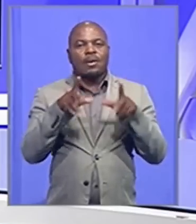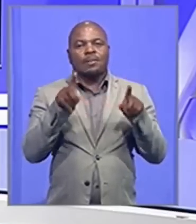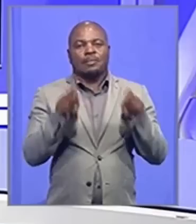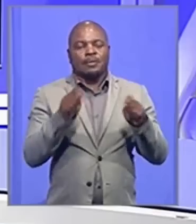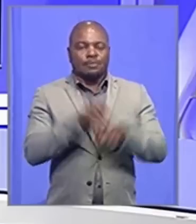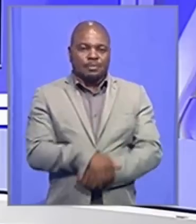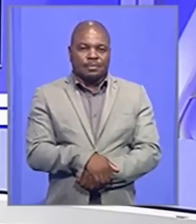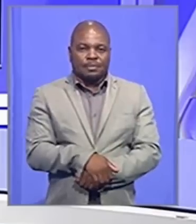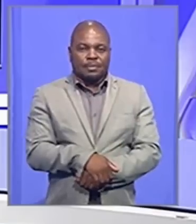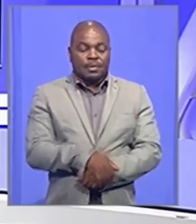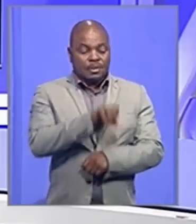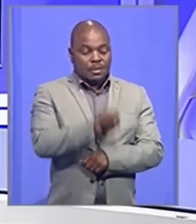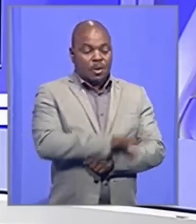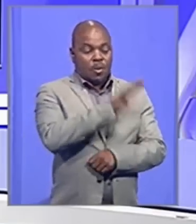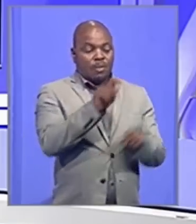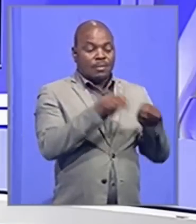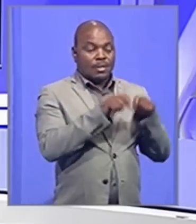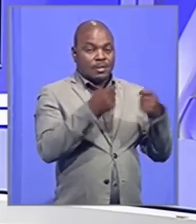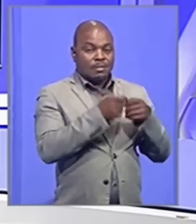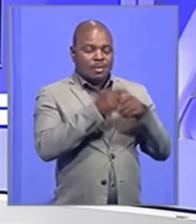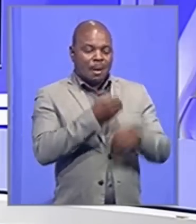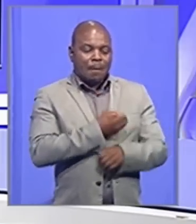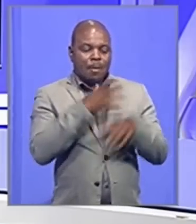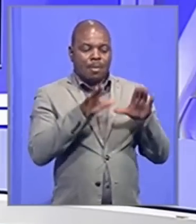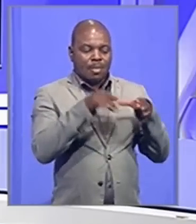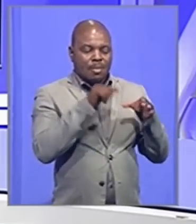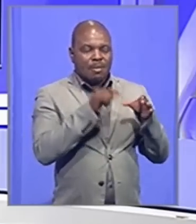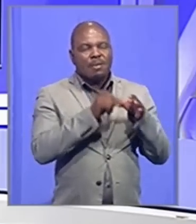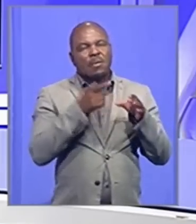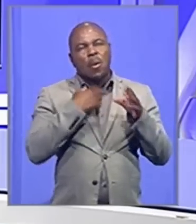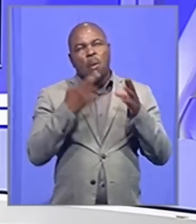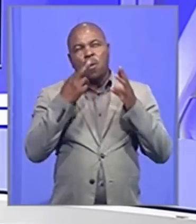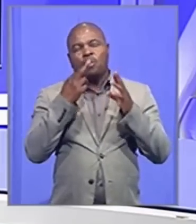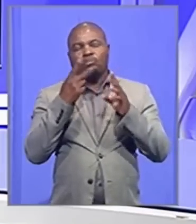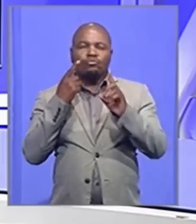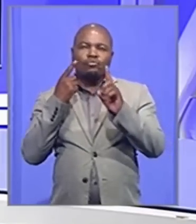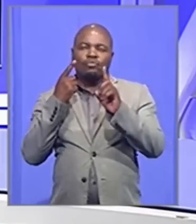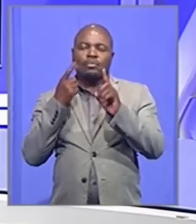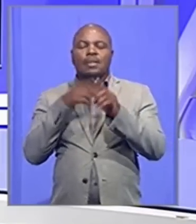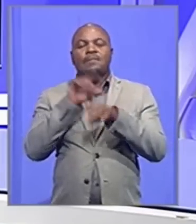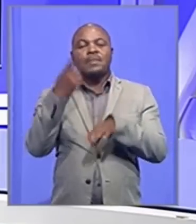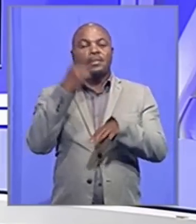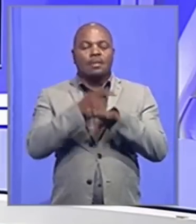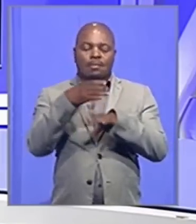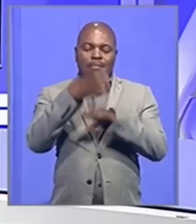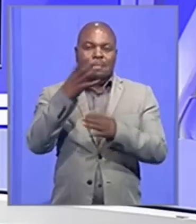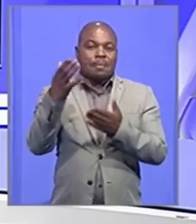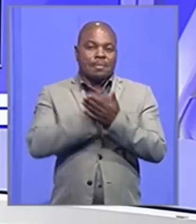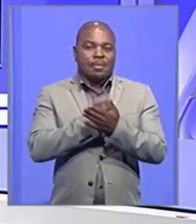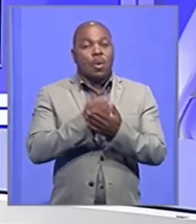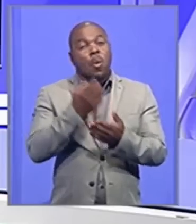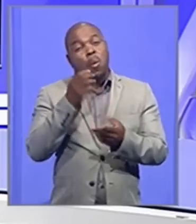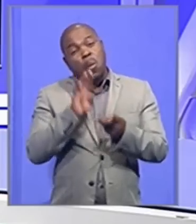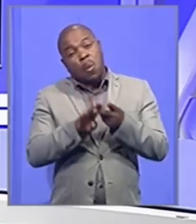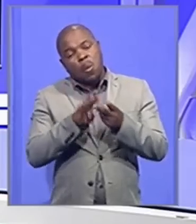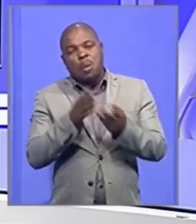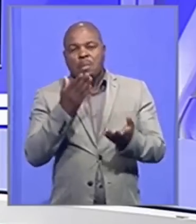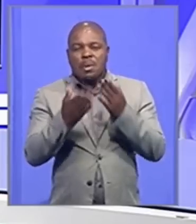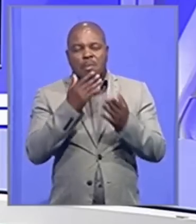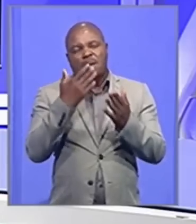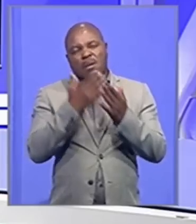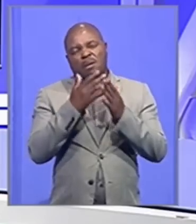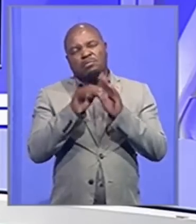Town mme setlhopha sa Africa Borwa the Proteas ba solofetse go fenya tournament eno le kgetlo lwa ntlha kgotsa ba konosetse mo